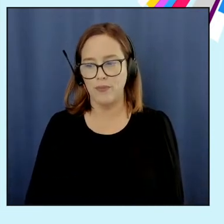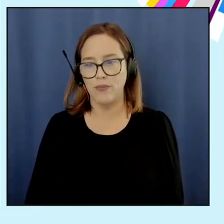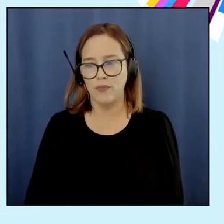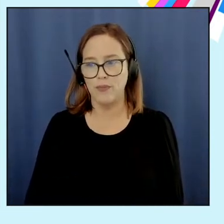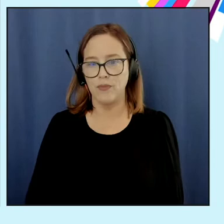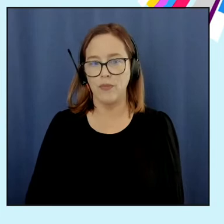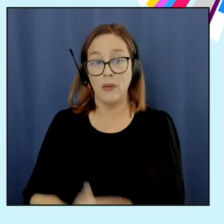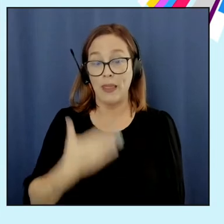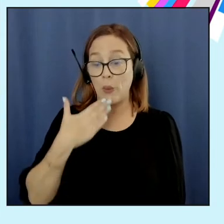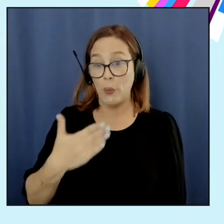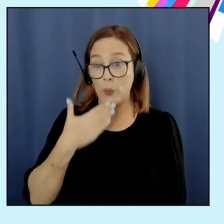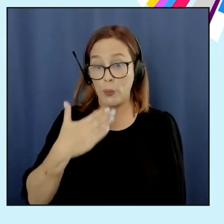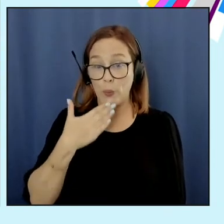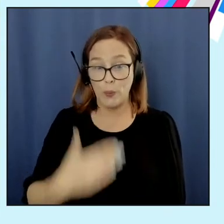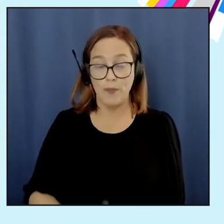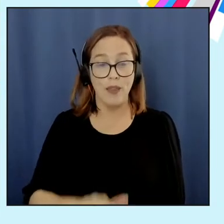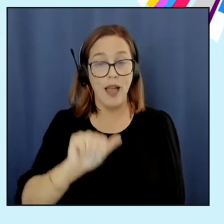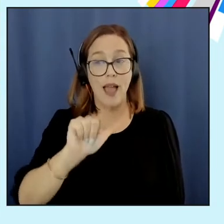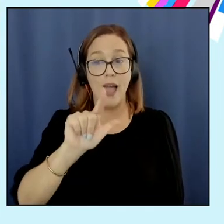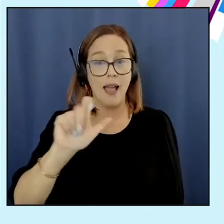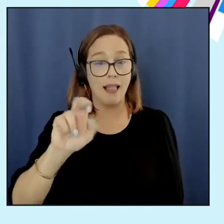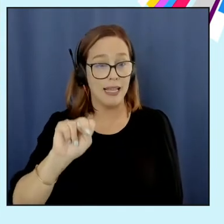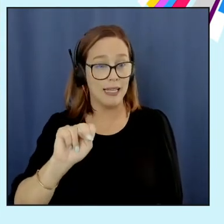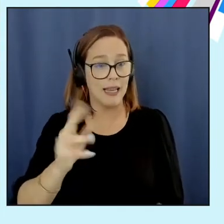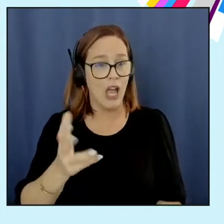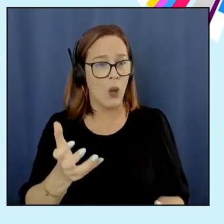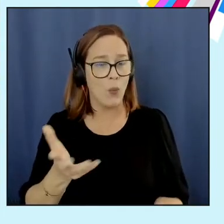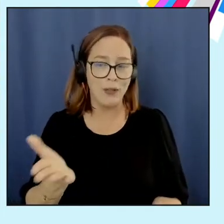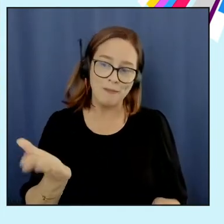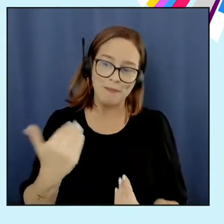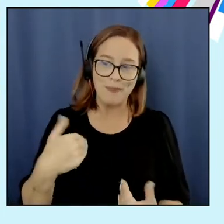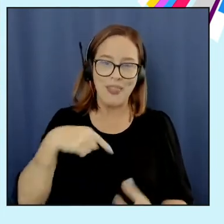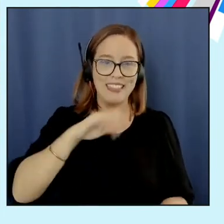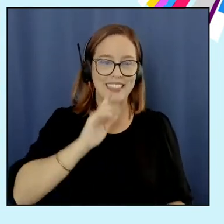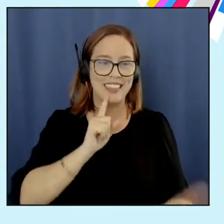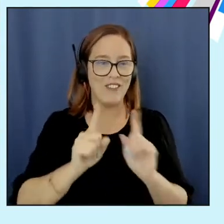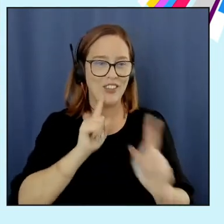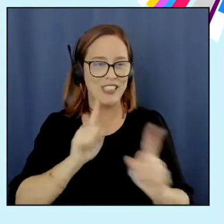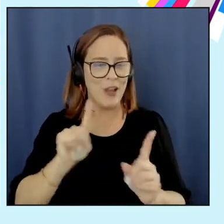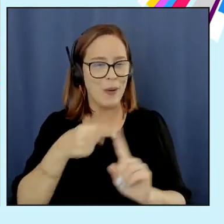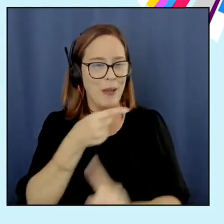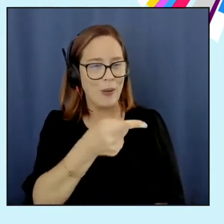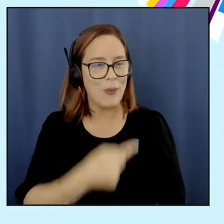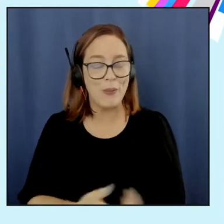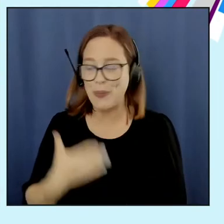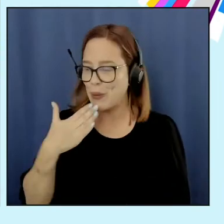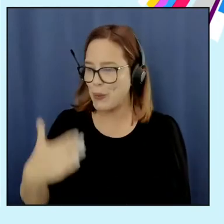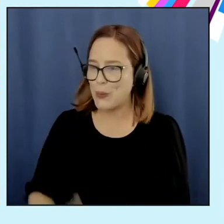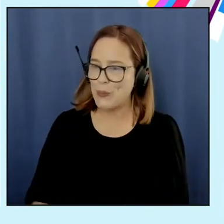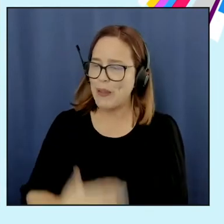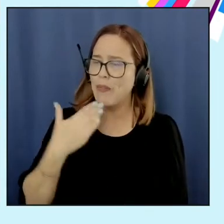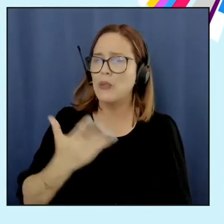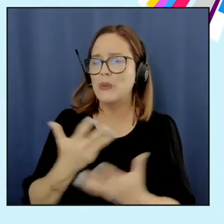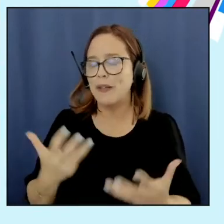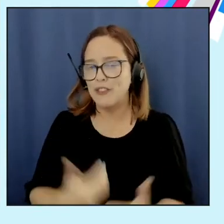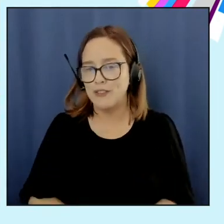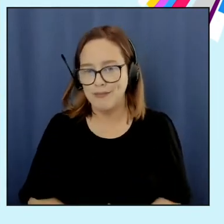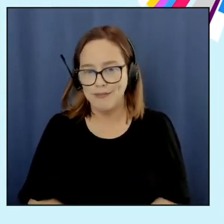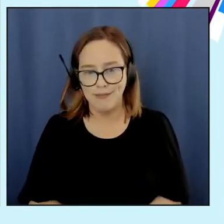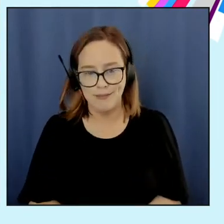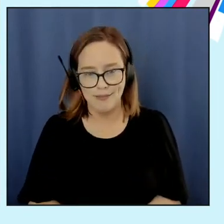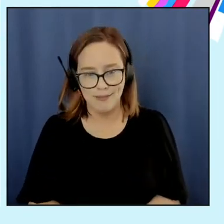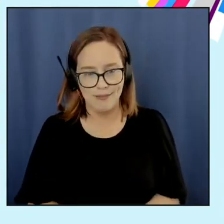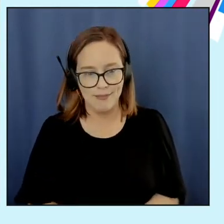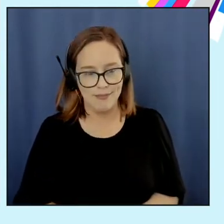Thank you. Alan, I want to bring you into this conversation. How about you? Thank you. Thank you so much. Well,